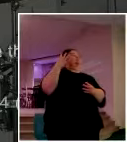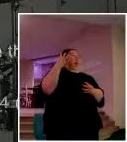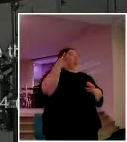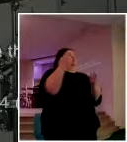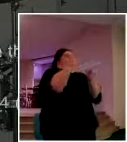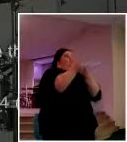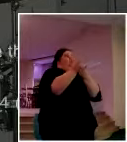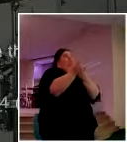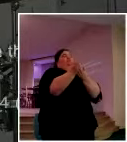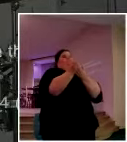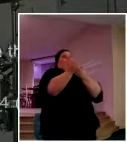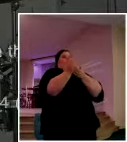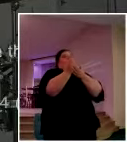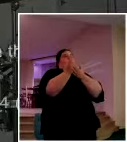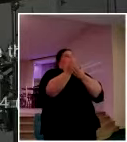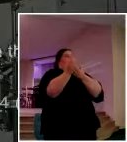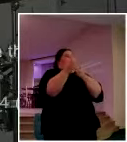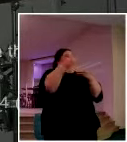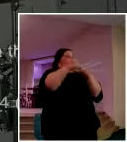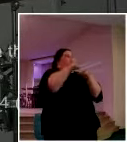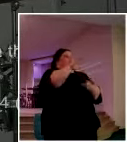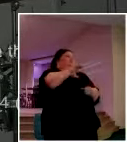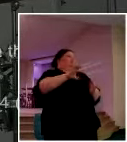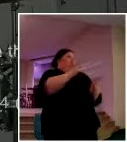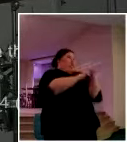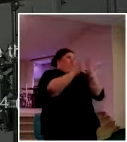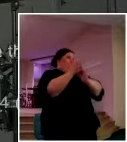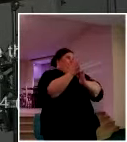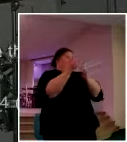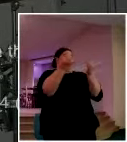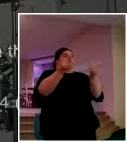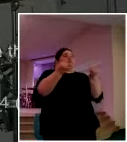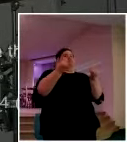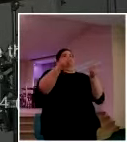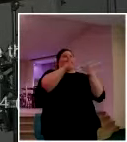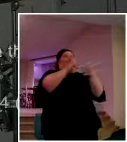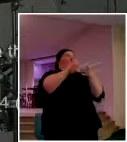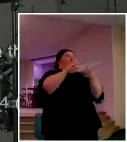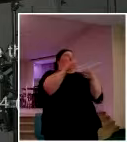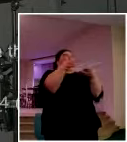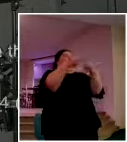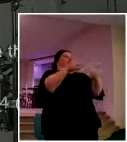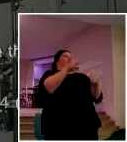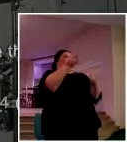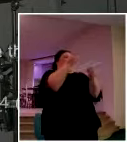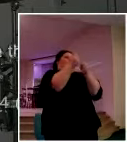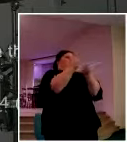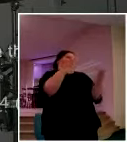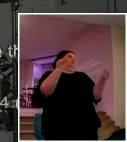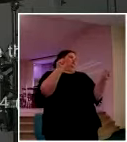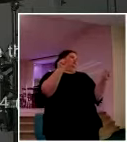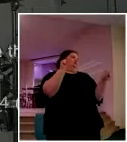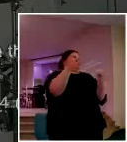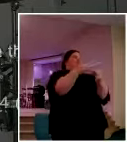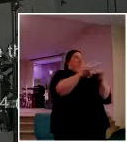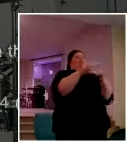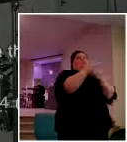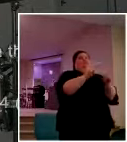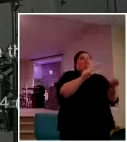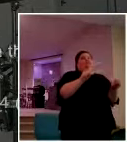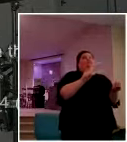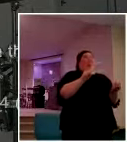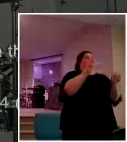morning, for the next few moments, I'd like to speak to you about simple salvation. God, we thank you for your word. We thank you for every person,